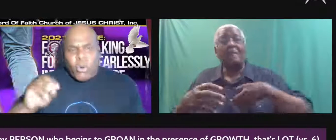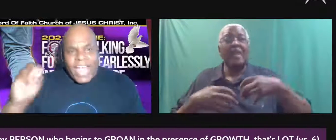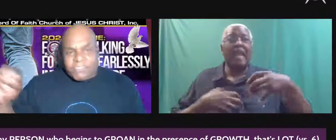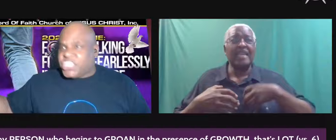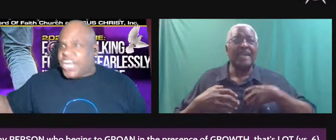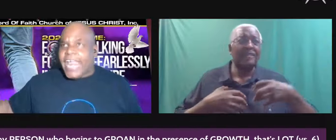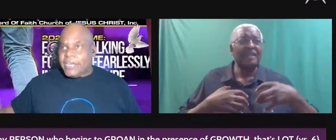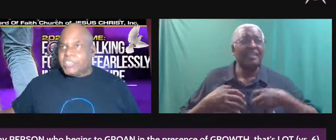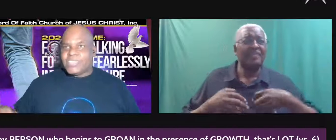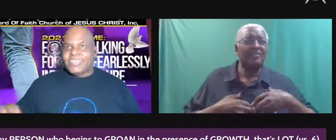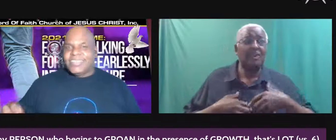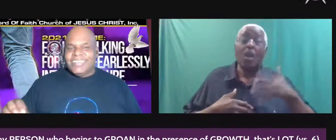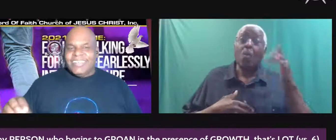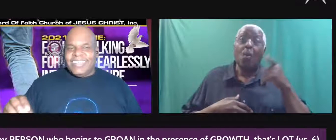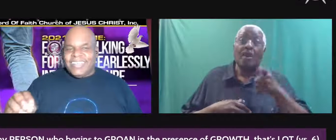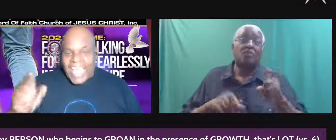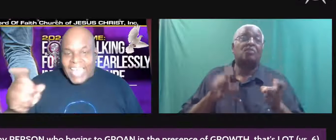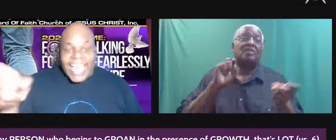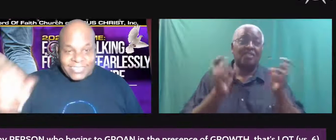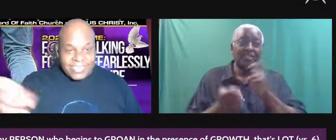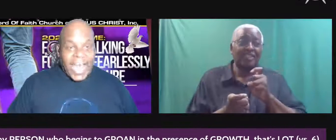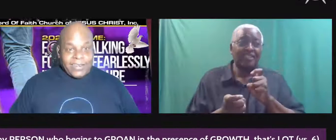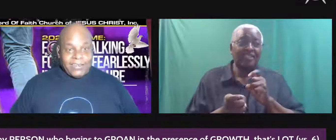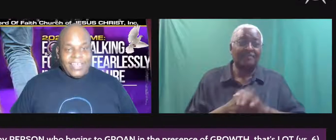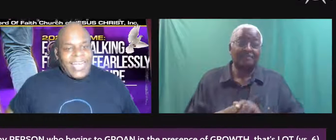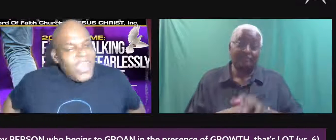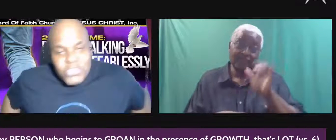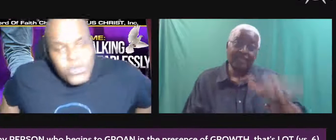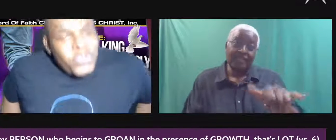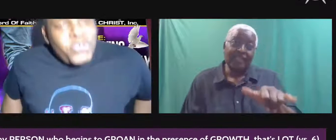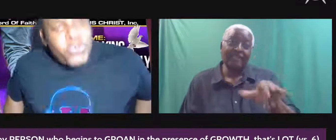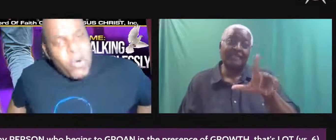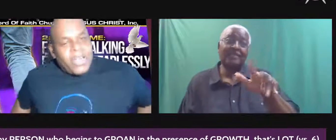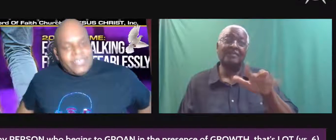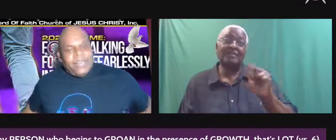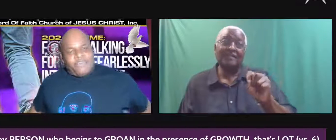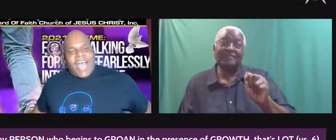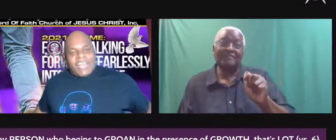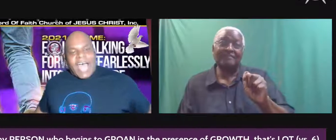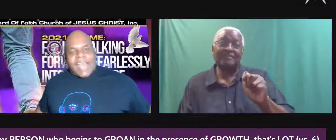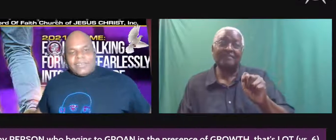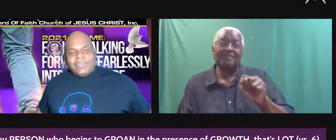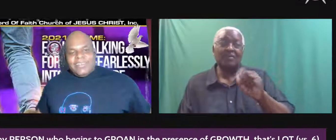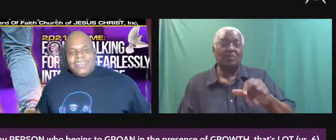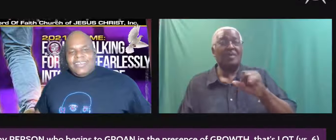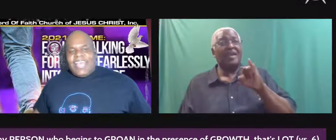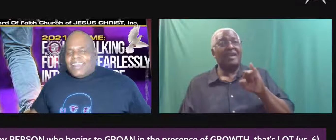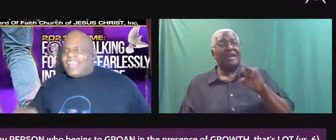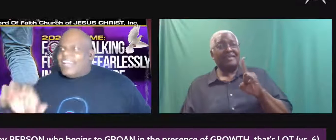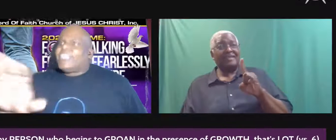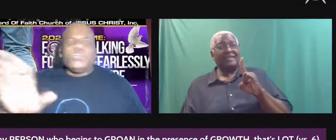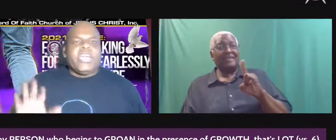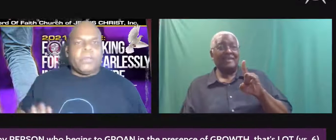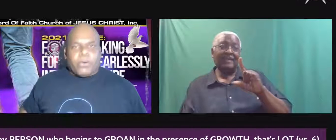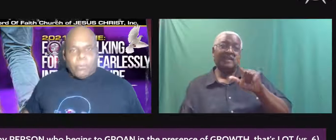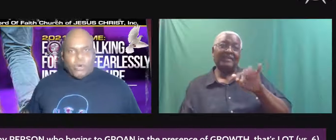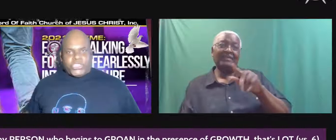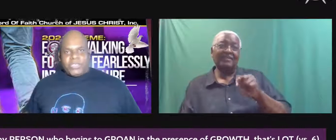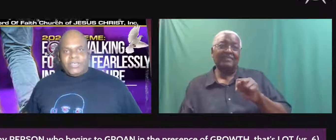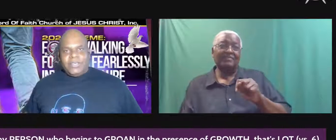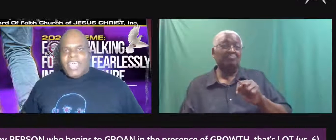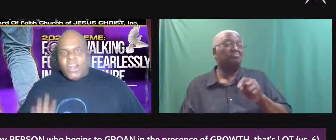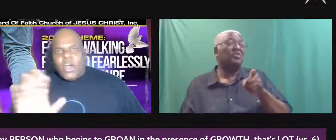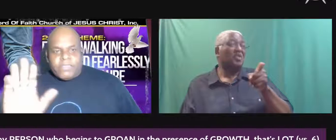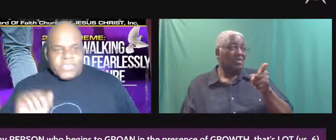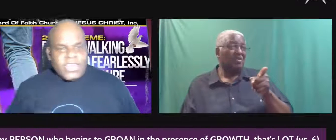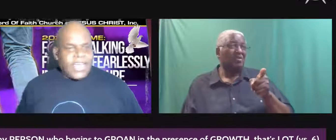quote unquote have changed, that's Lot. You want to identify Lot? Let you get a